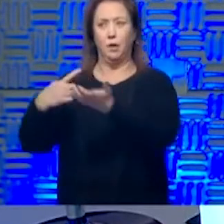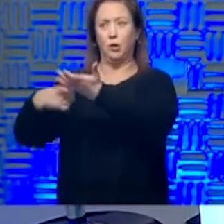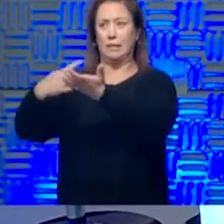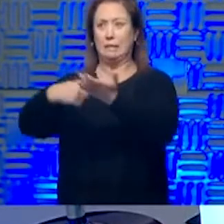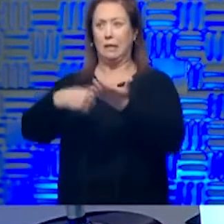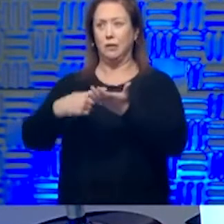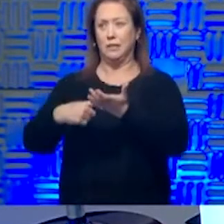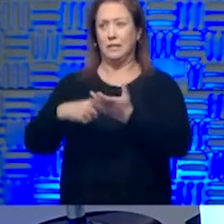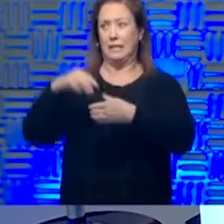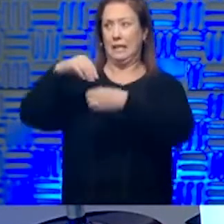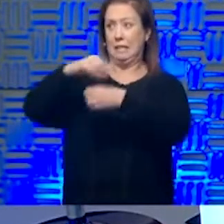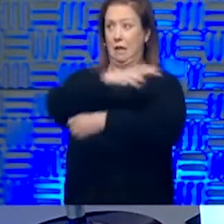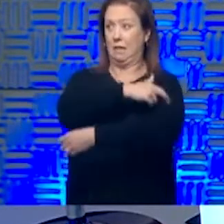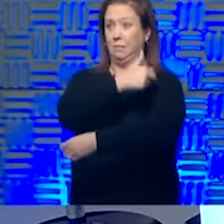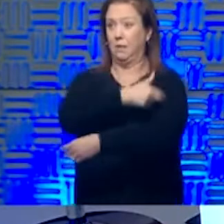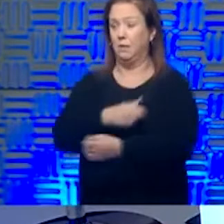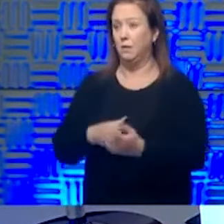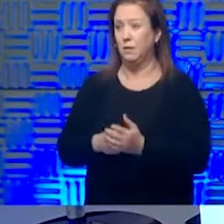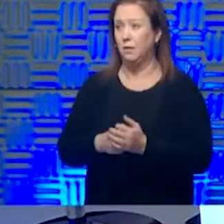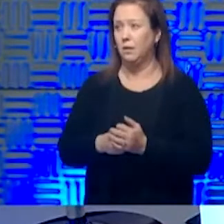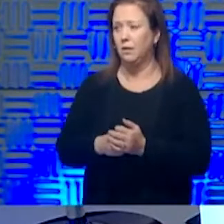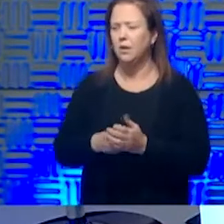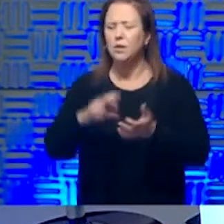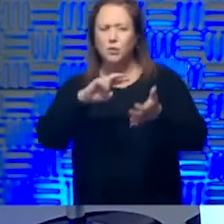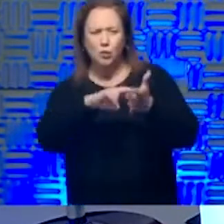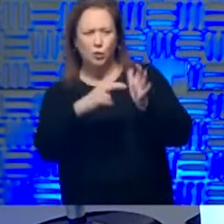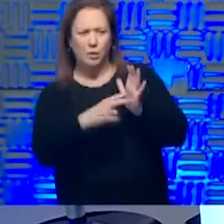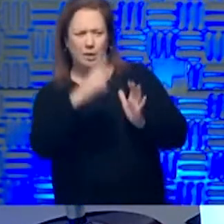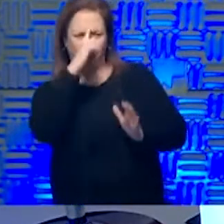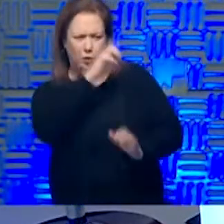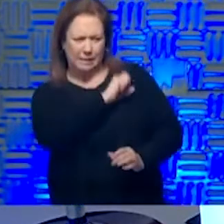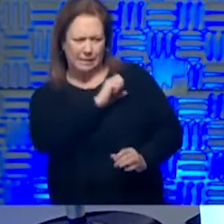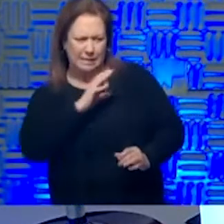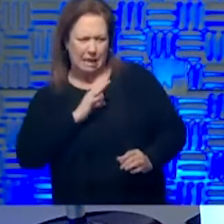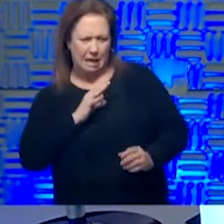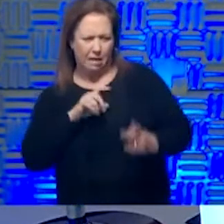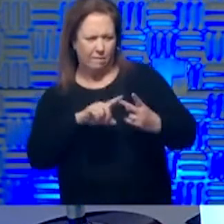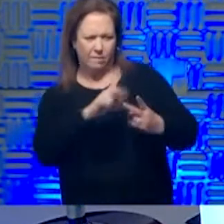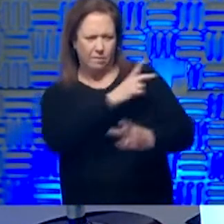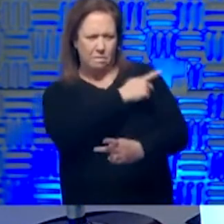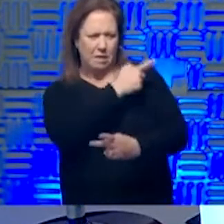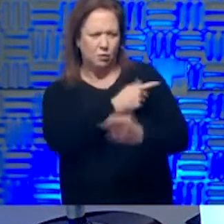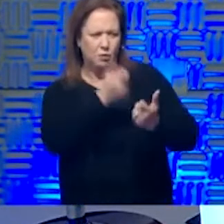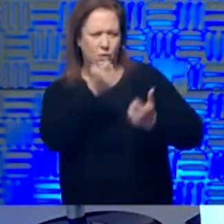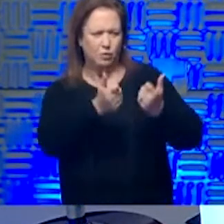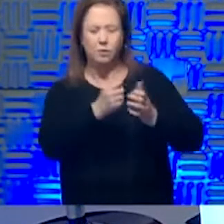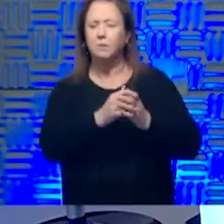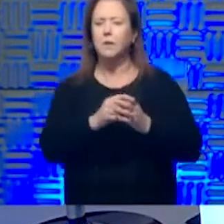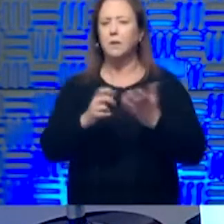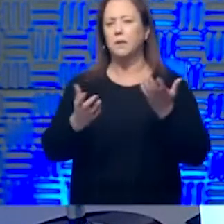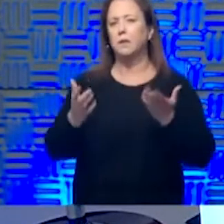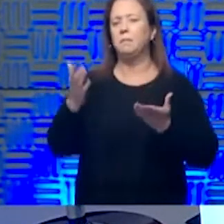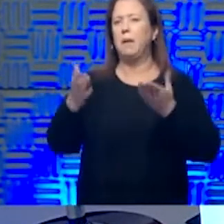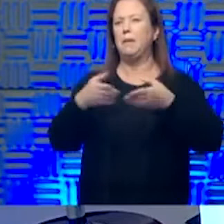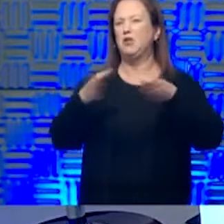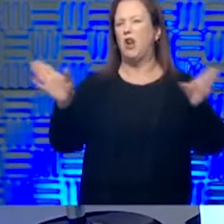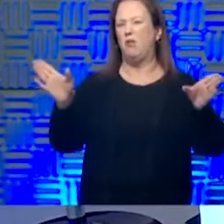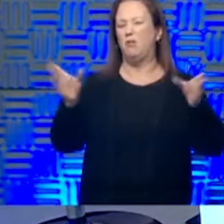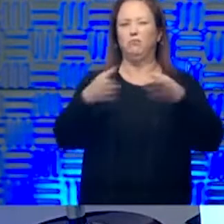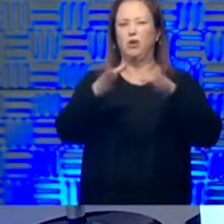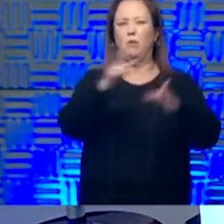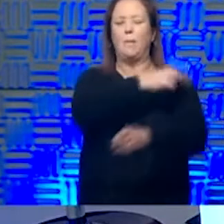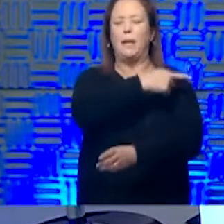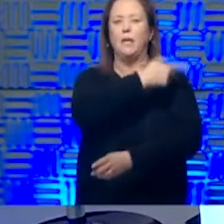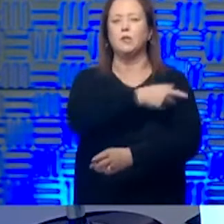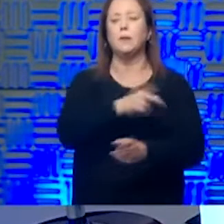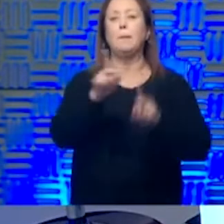place inside the hospital? You mean for with staff or with patients or? No, just maybe with patients in general.